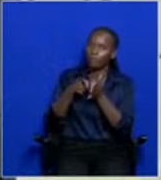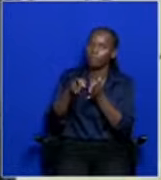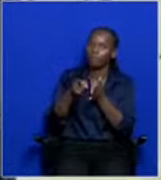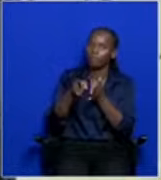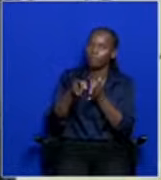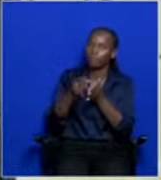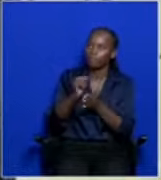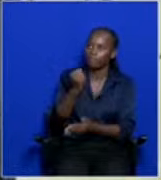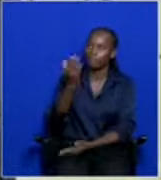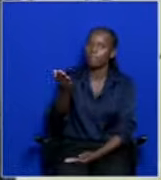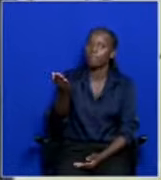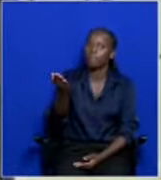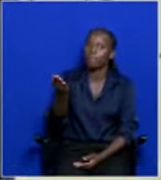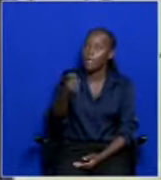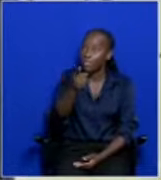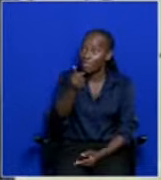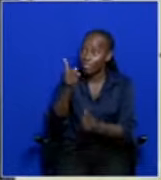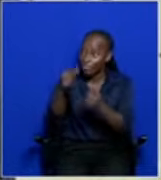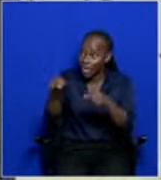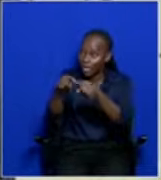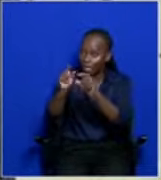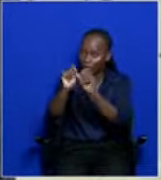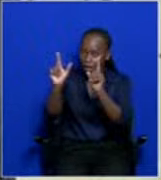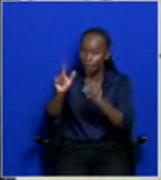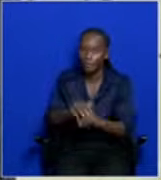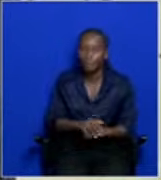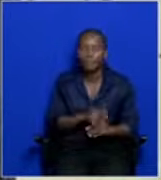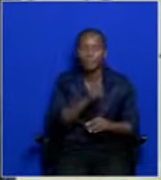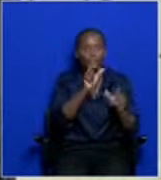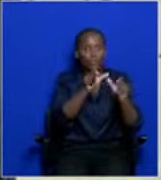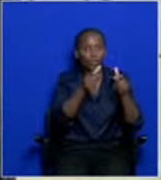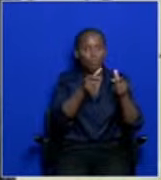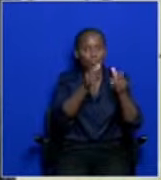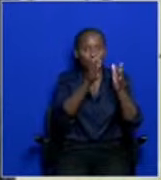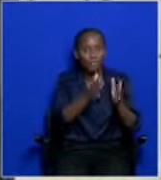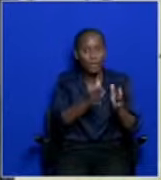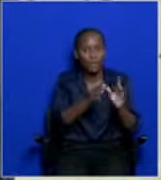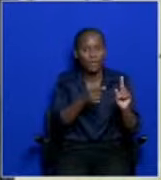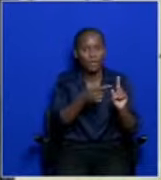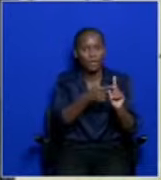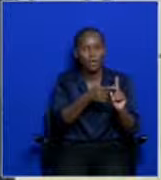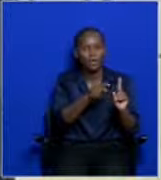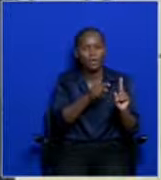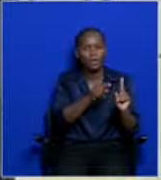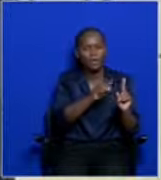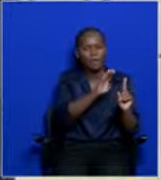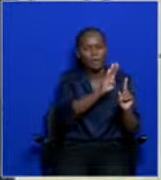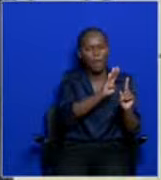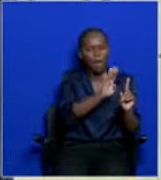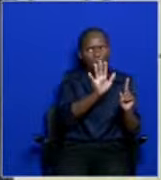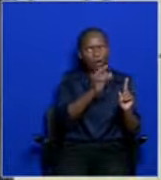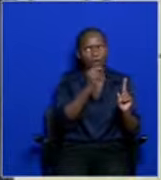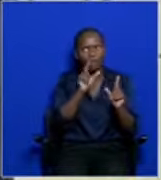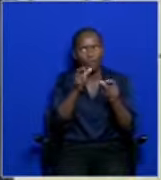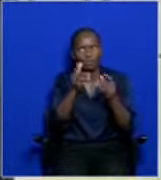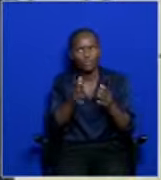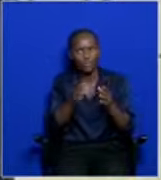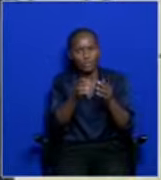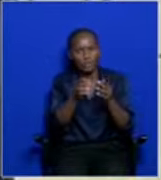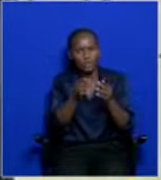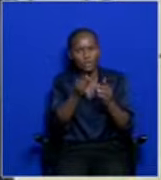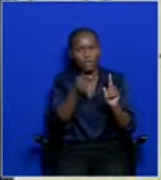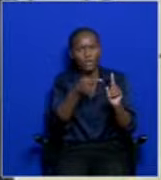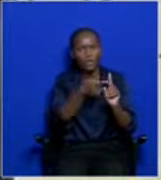Commissioner Balui asked, it was Commissioner Kumalo asked, was the stone recovered? And then I